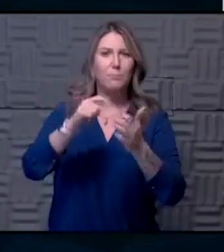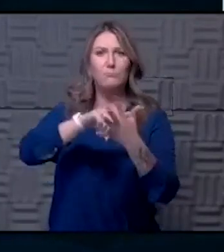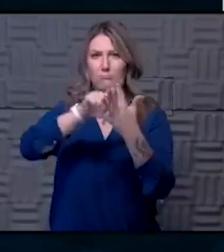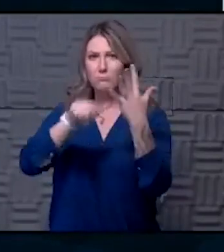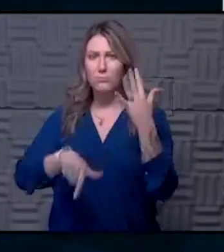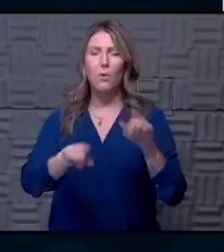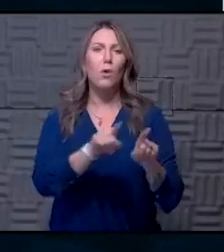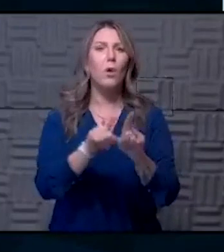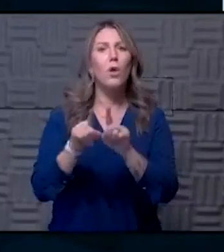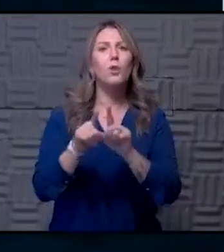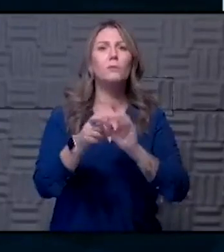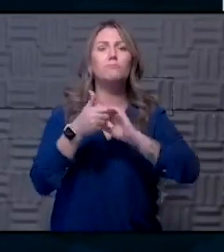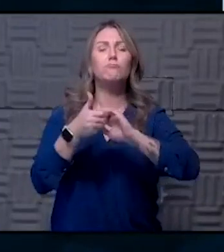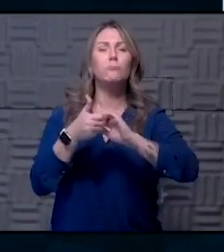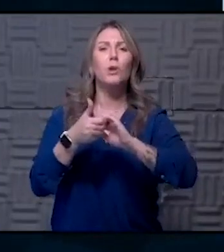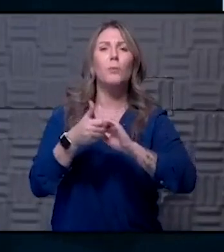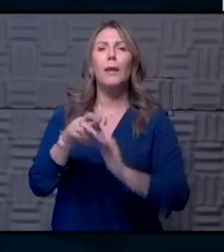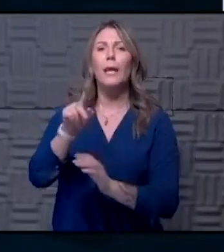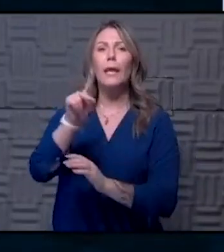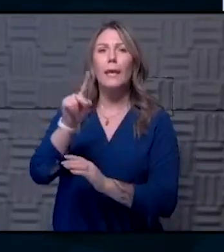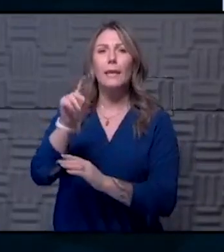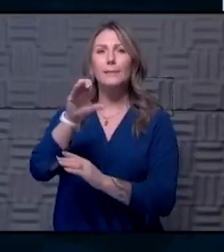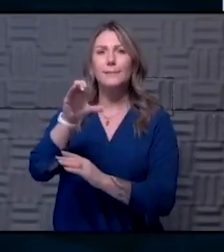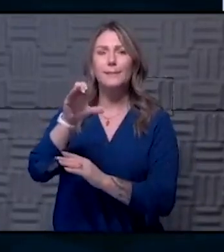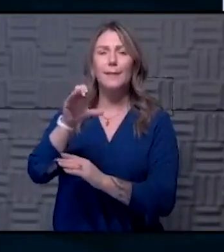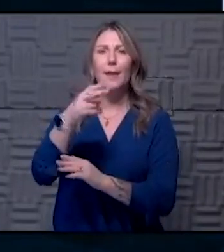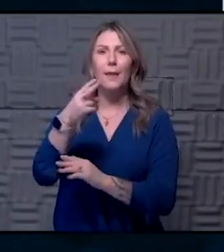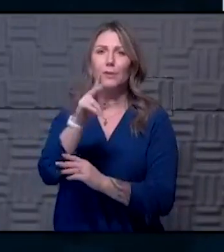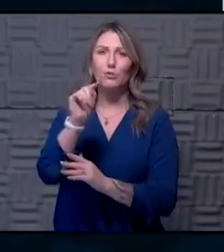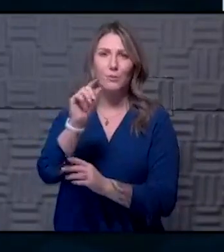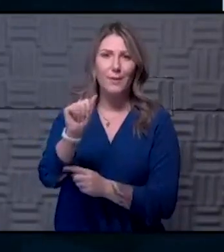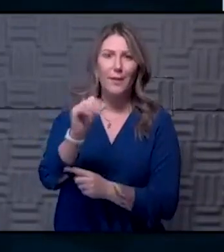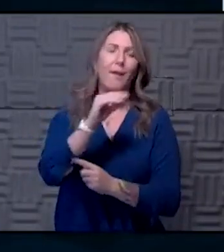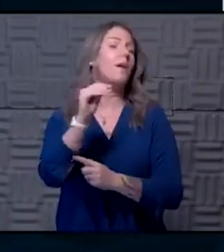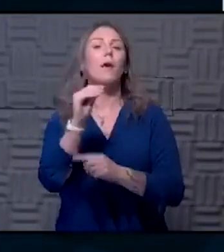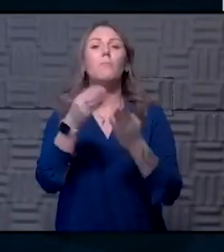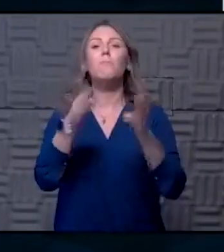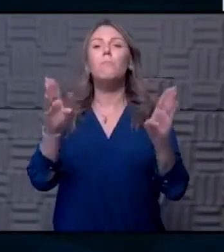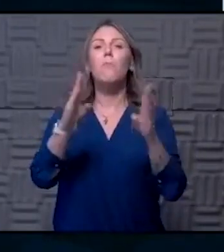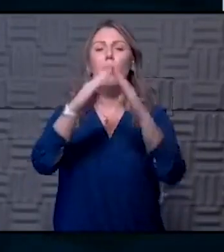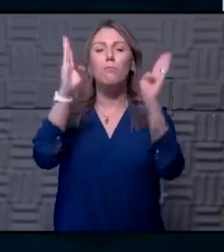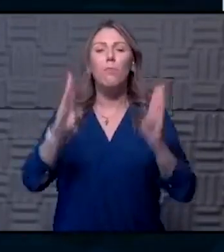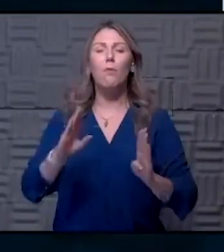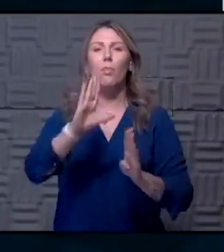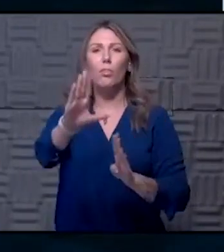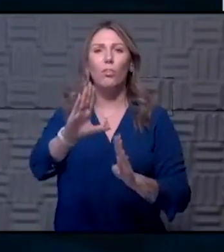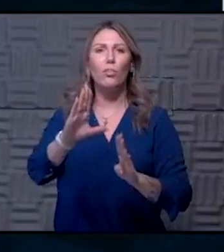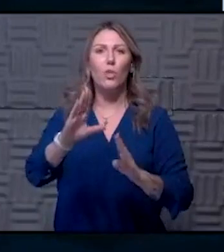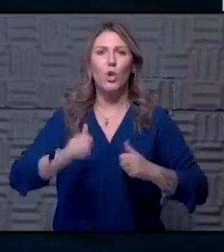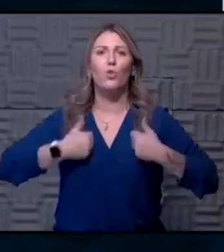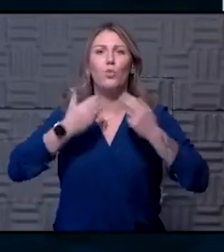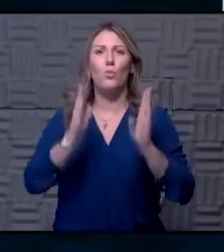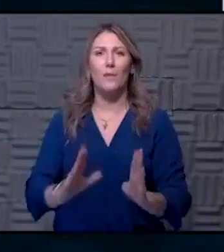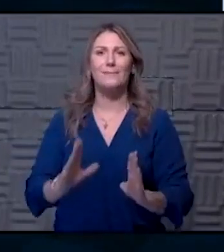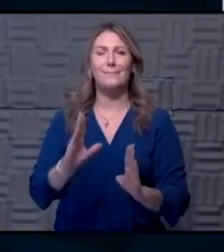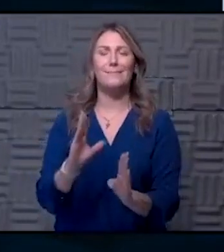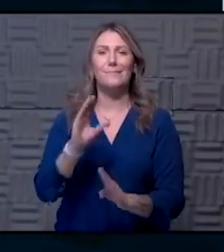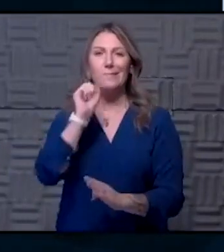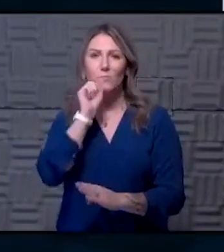with KCATA, and we've worked with the public housing for an option to get their resident seniors